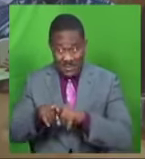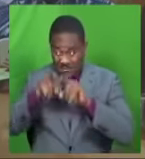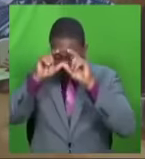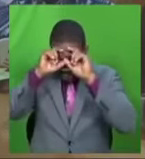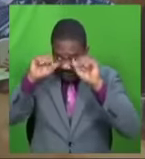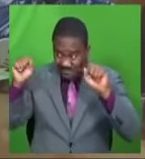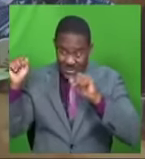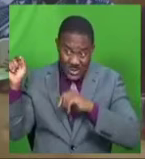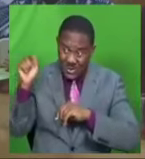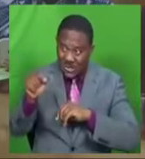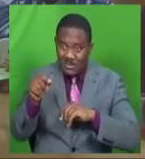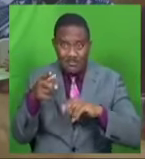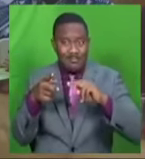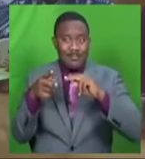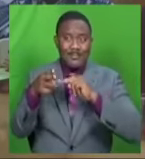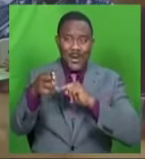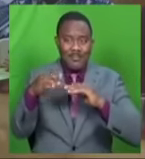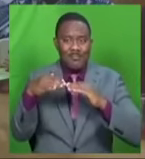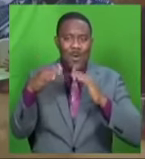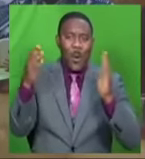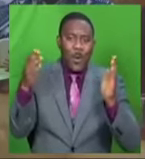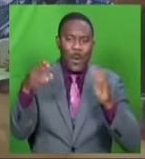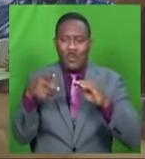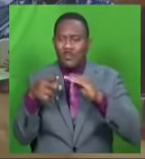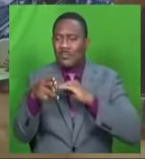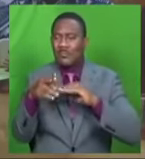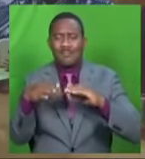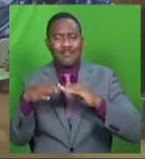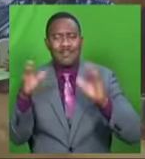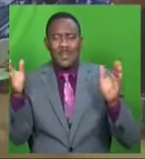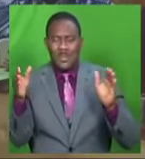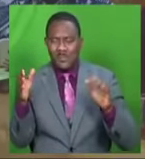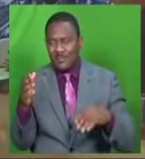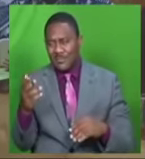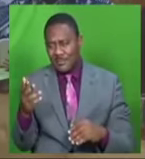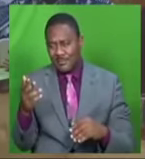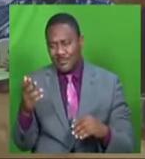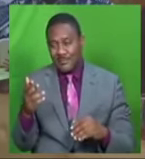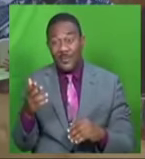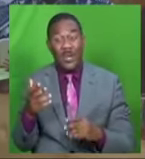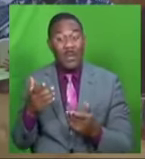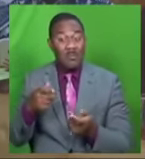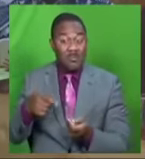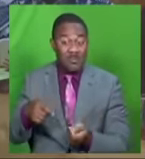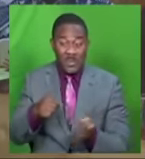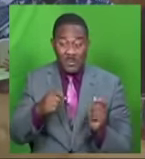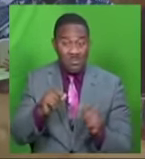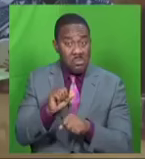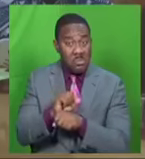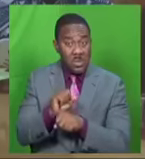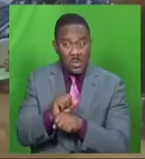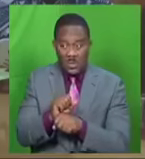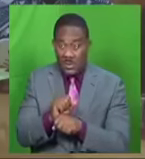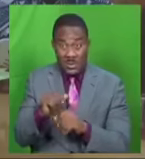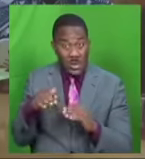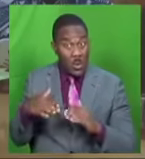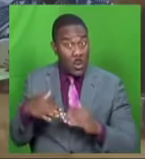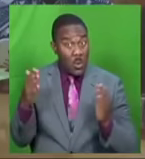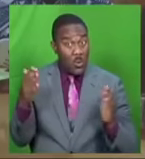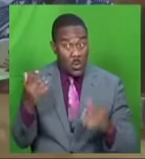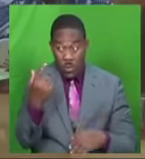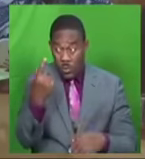just going about cutting salt. Mr. Speaker, all the salt that the president cut, has he been able to commission one project? No.